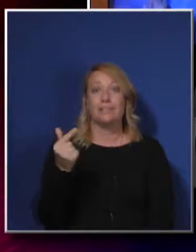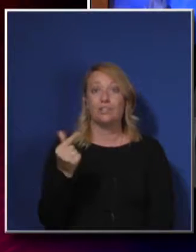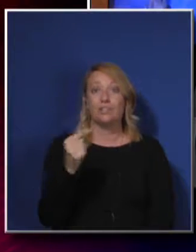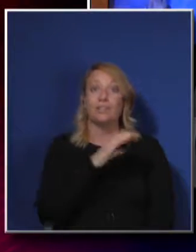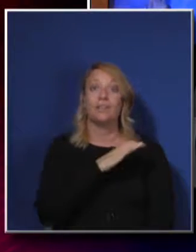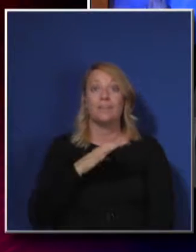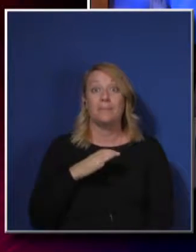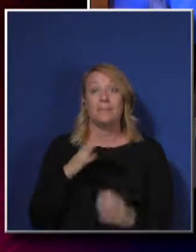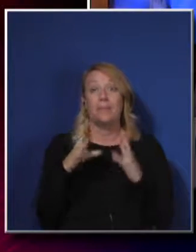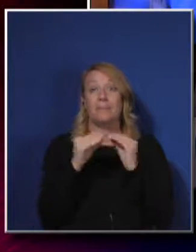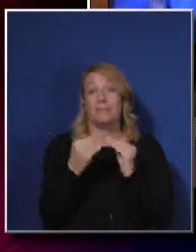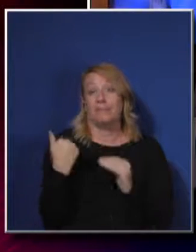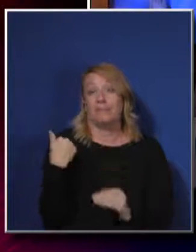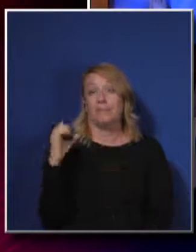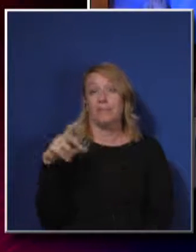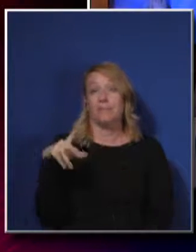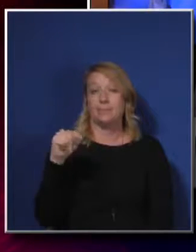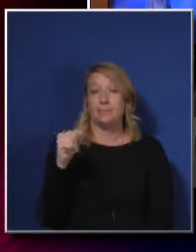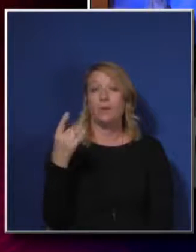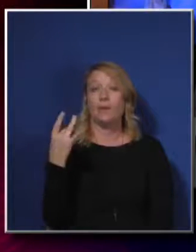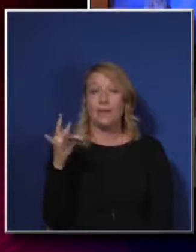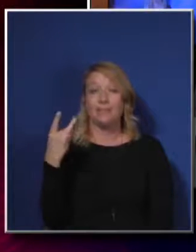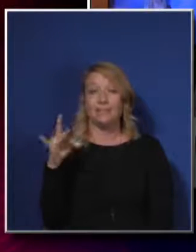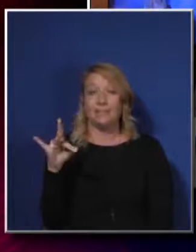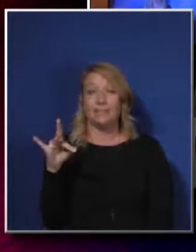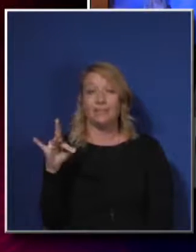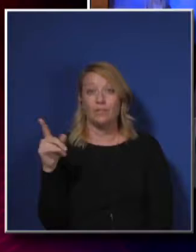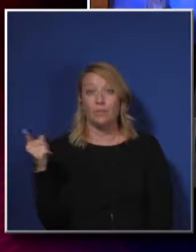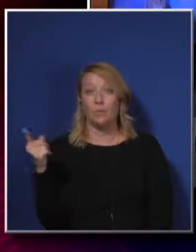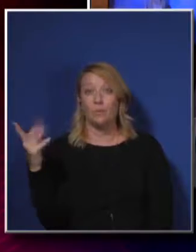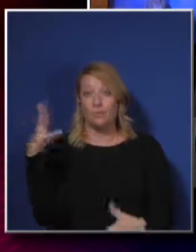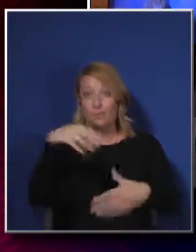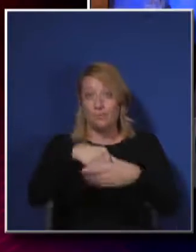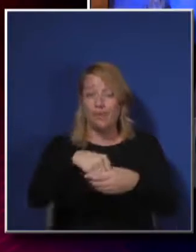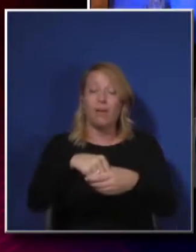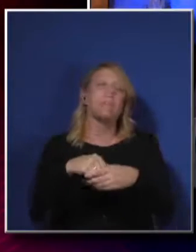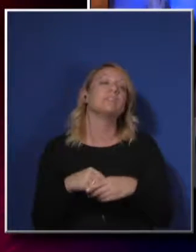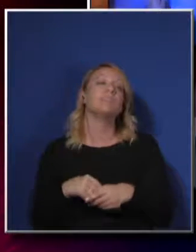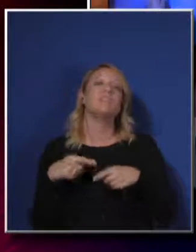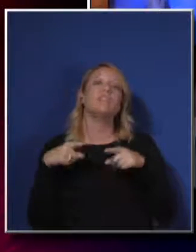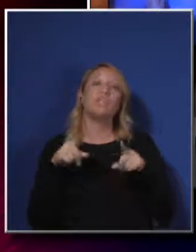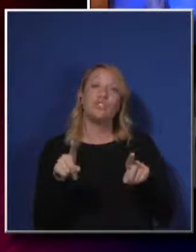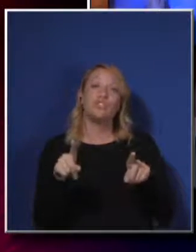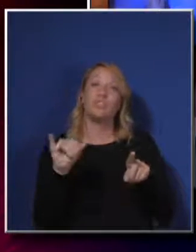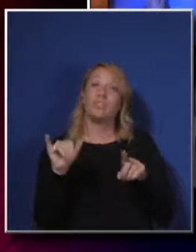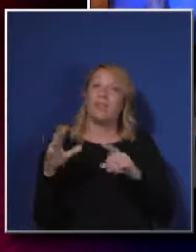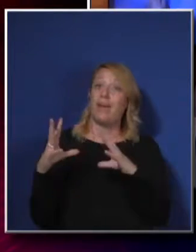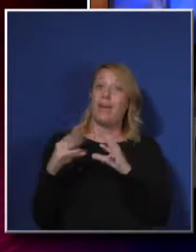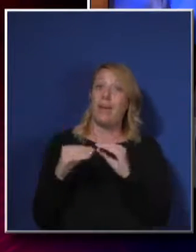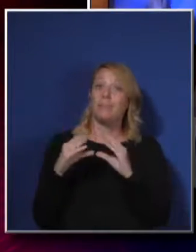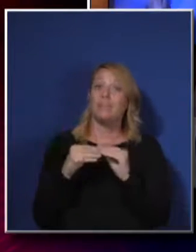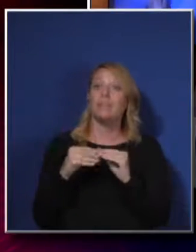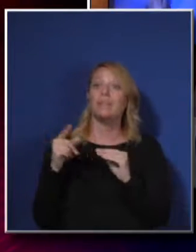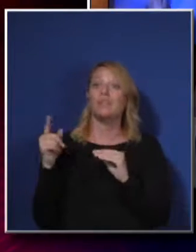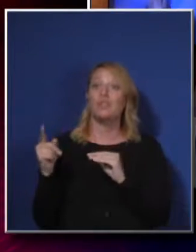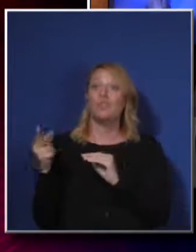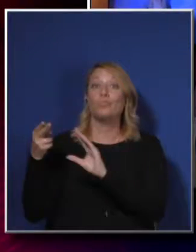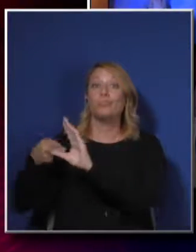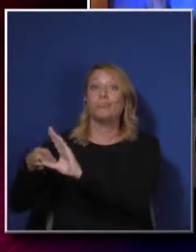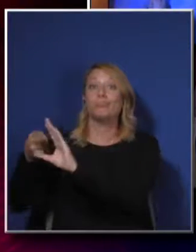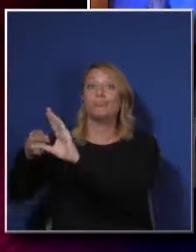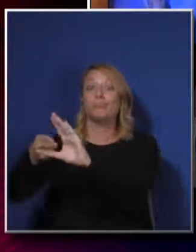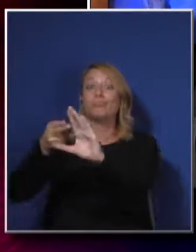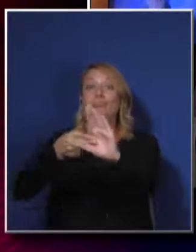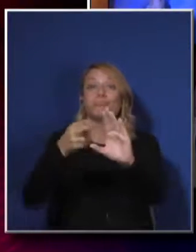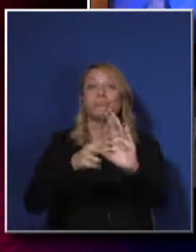18th. And it was during that steering committee meeting that you participated with agency